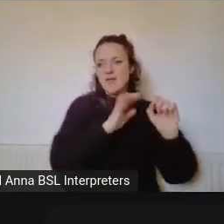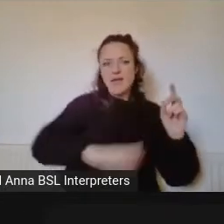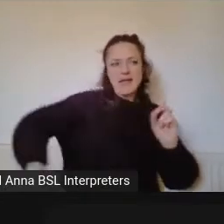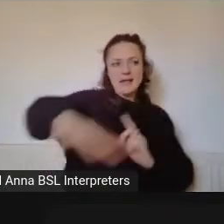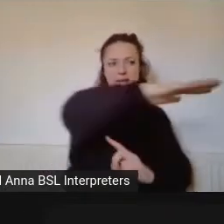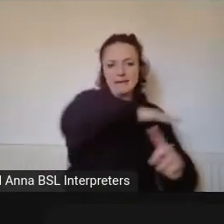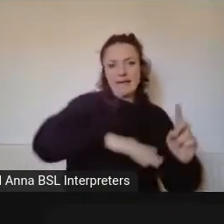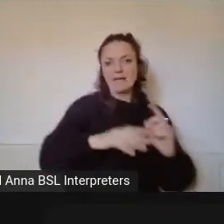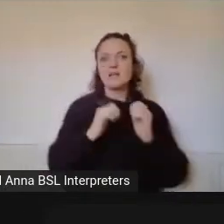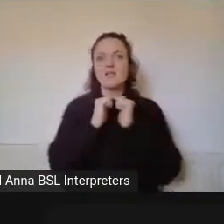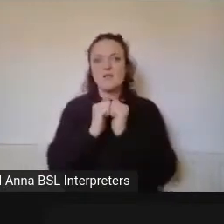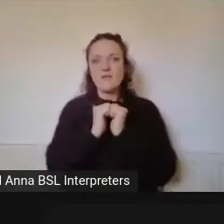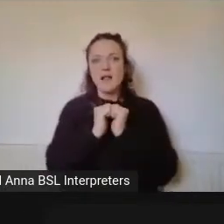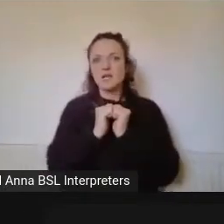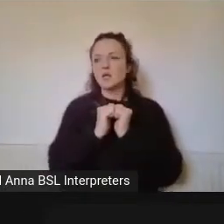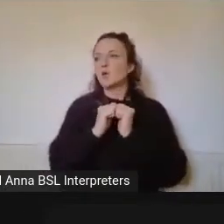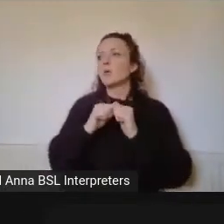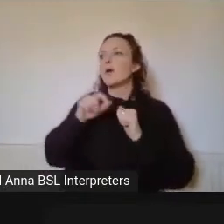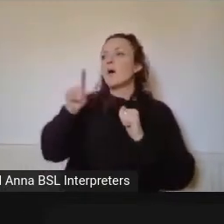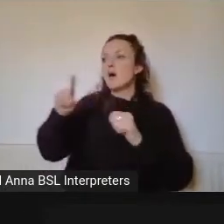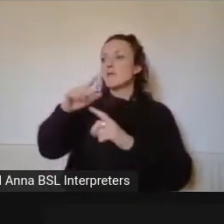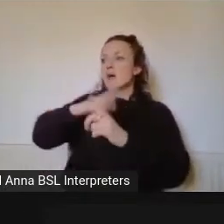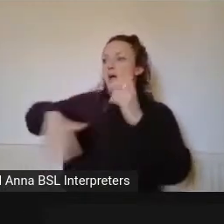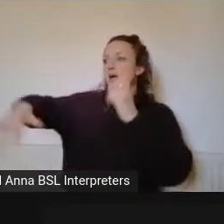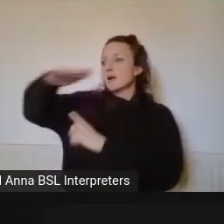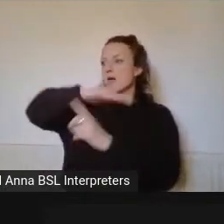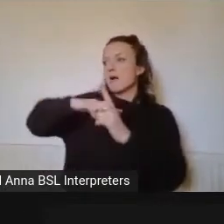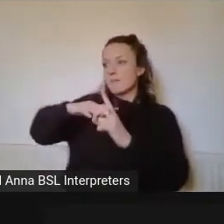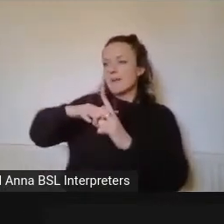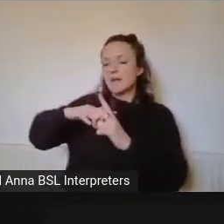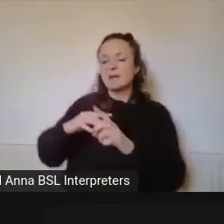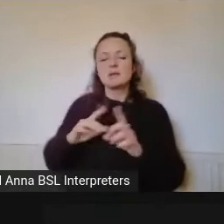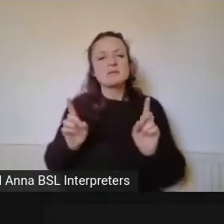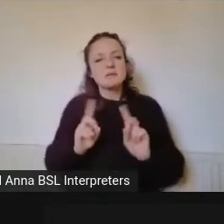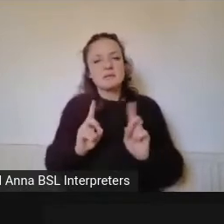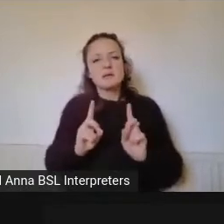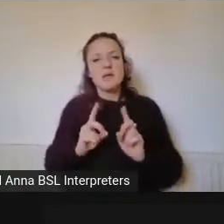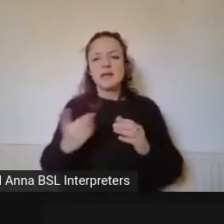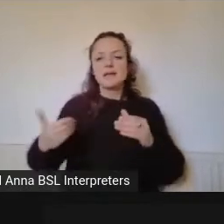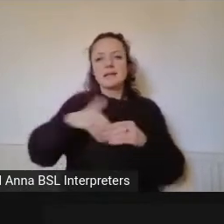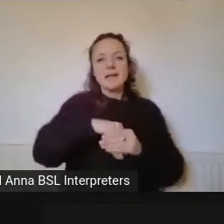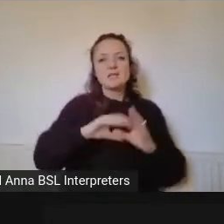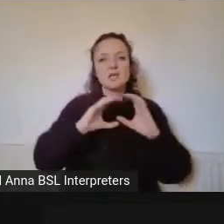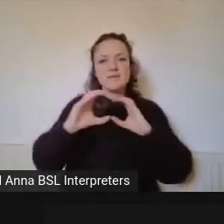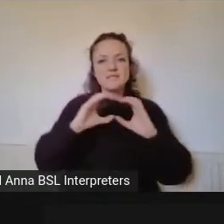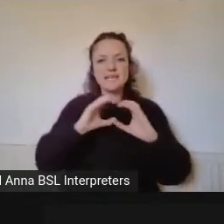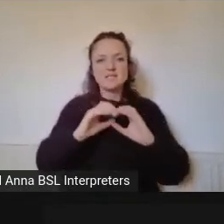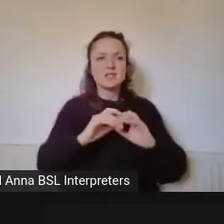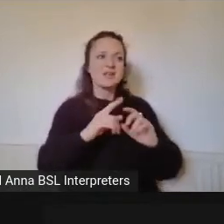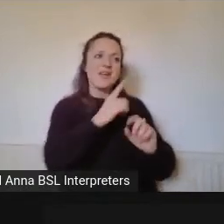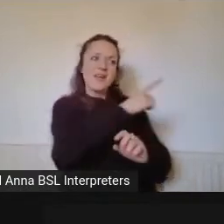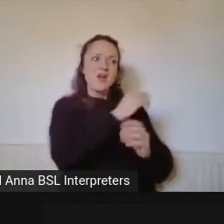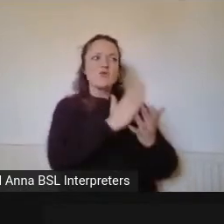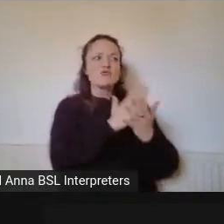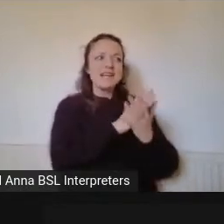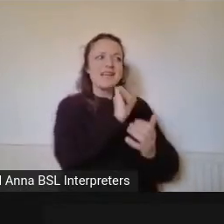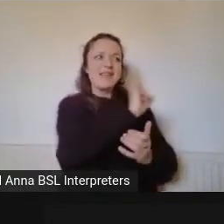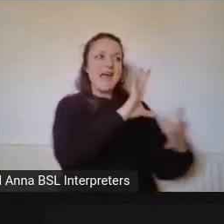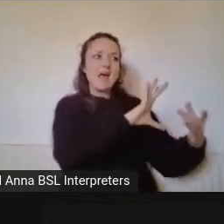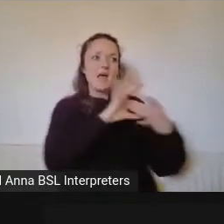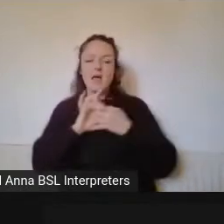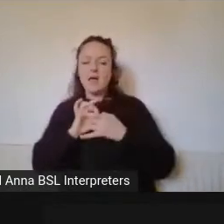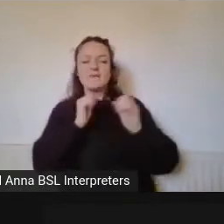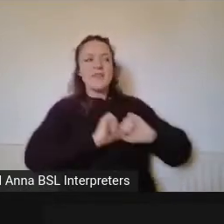with climate kind of conversation, so to speak, was for their own profit at the end of the day, or was in terms